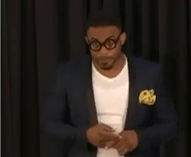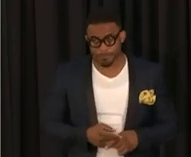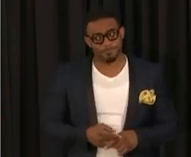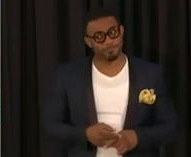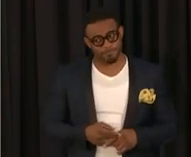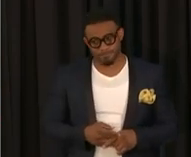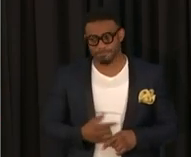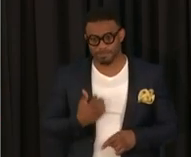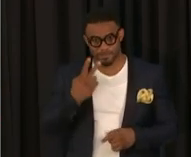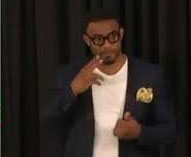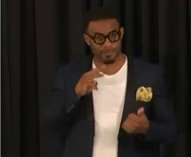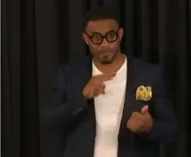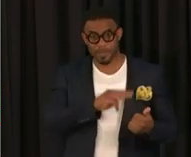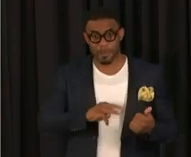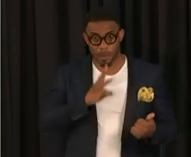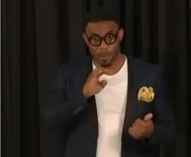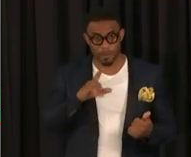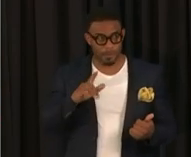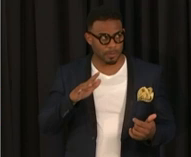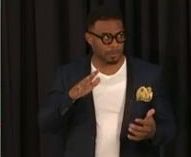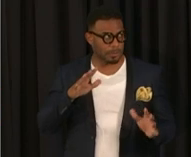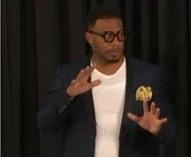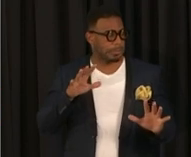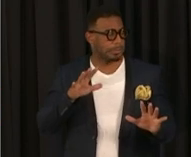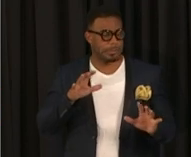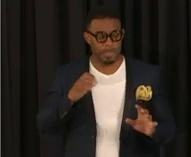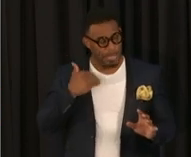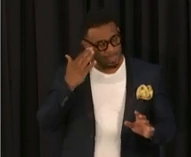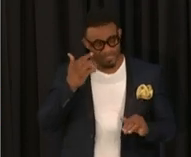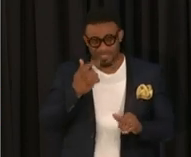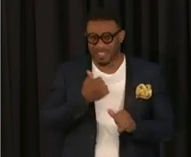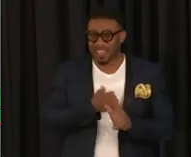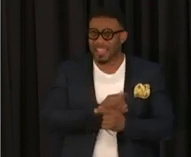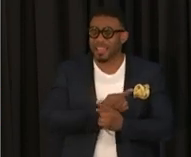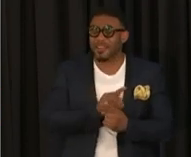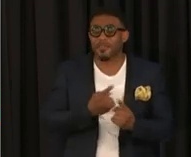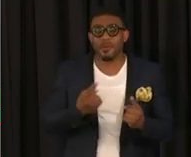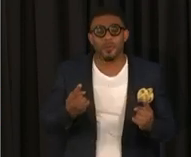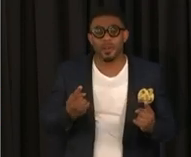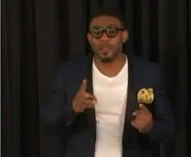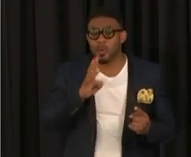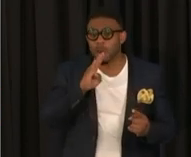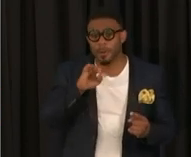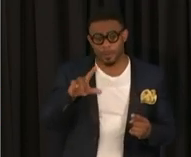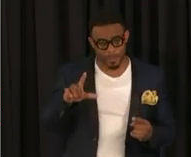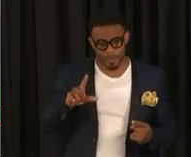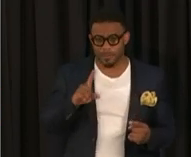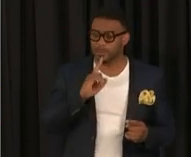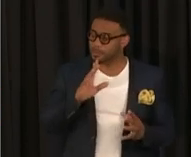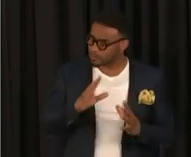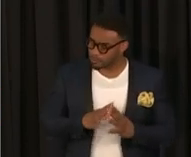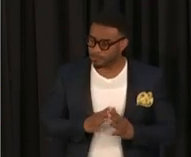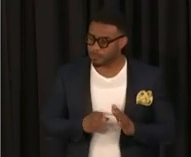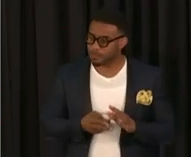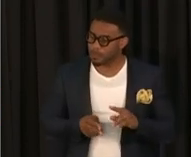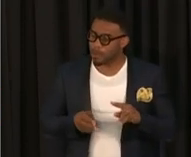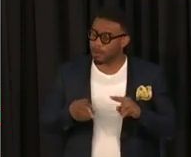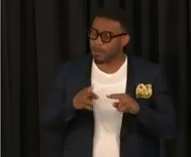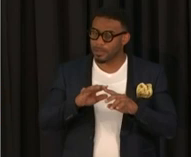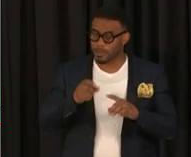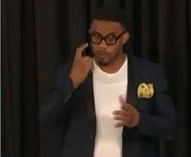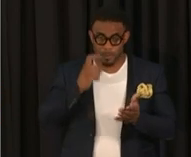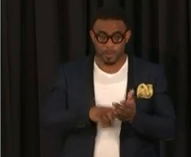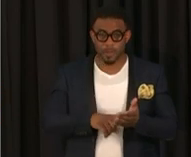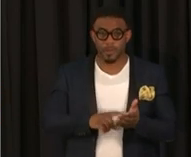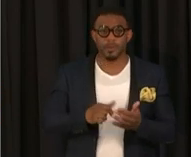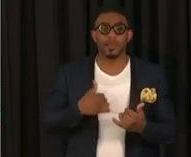even saw the mayor's water bill. And I know that for everybody, the water bill is going higher than